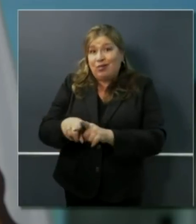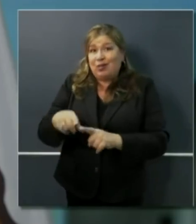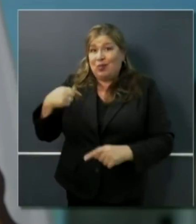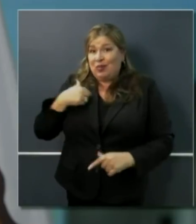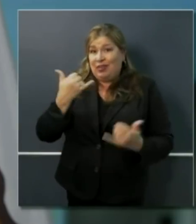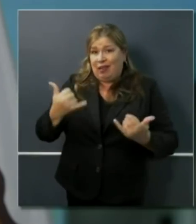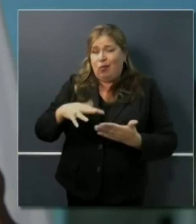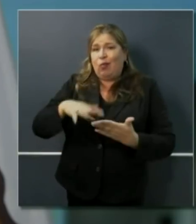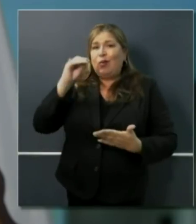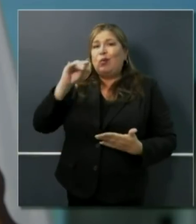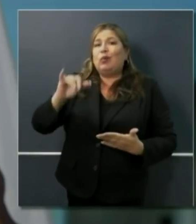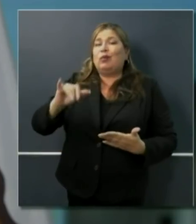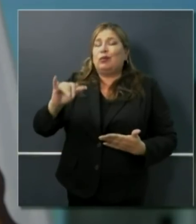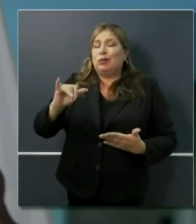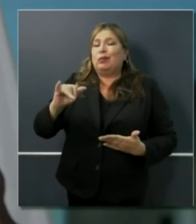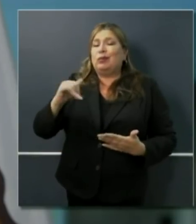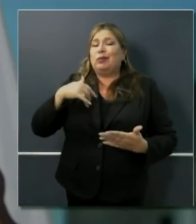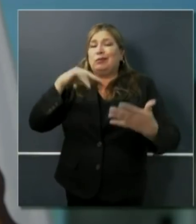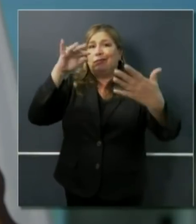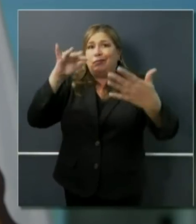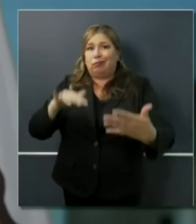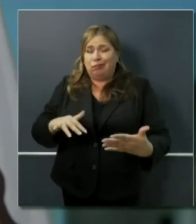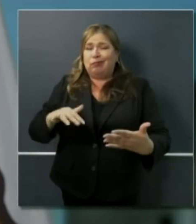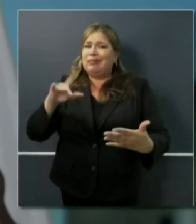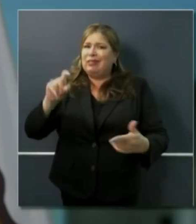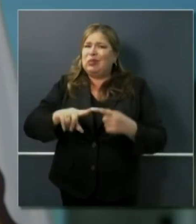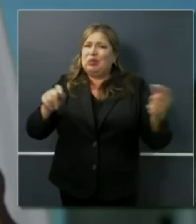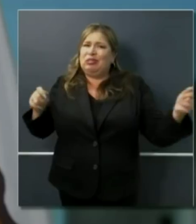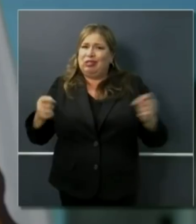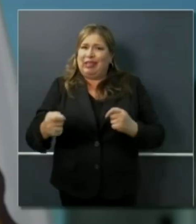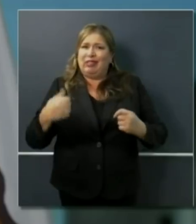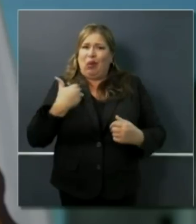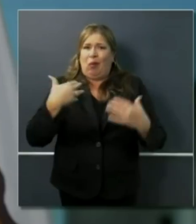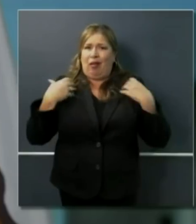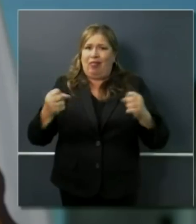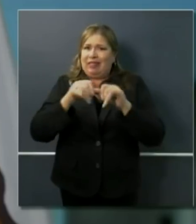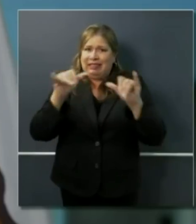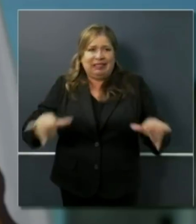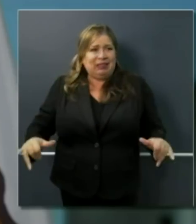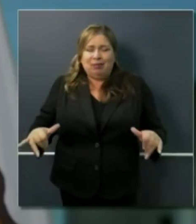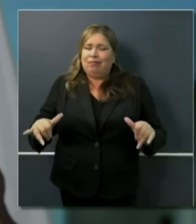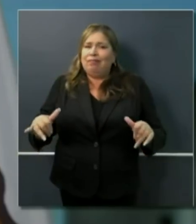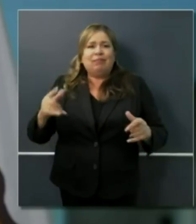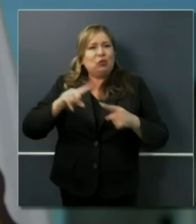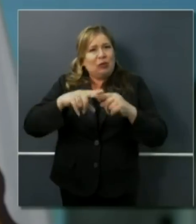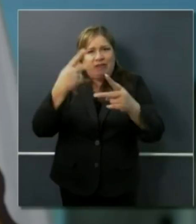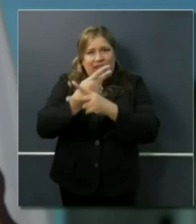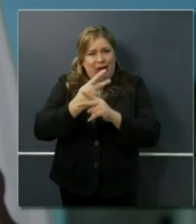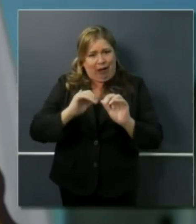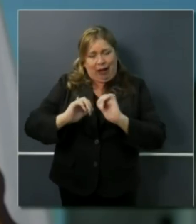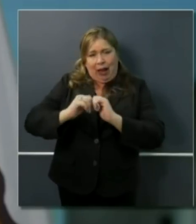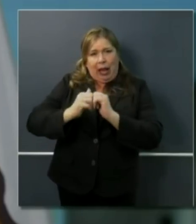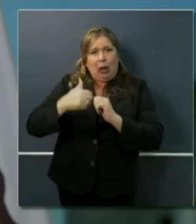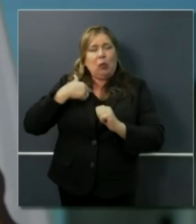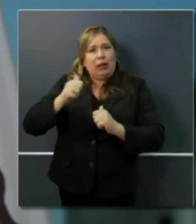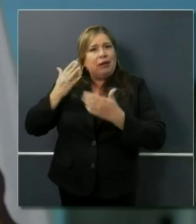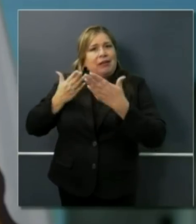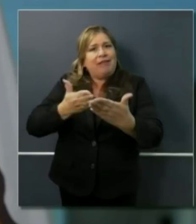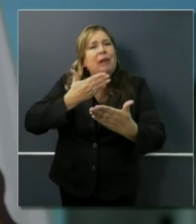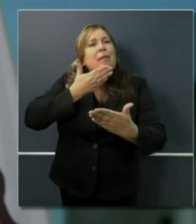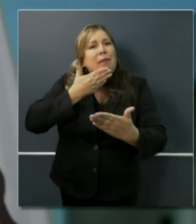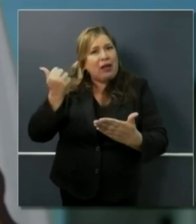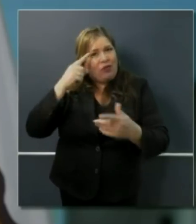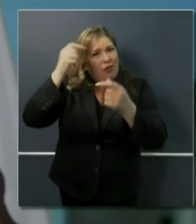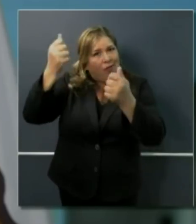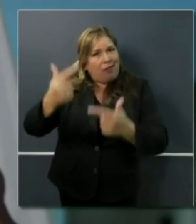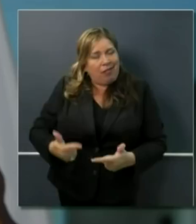importance of rebuilding our healthcare delivery system and really looking anew at how we can do that